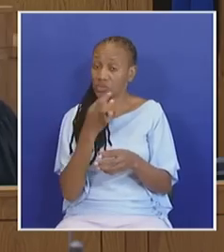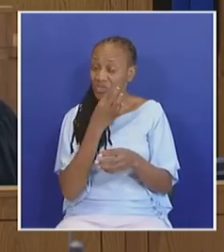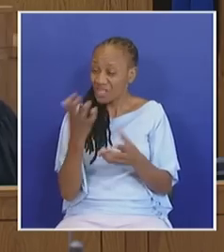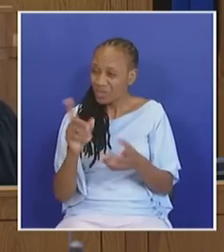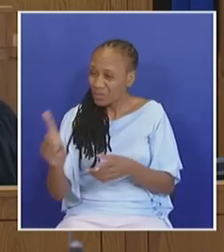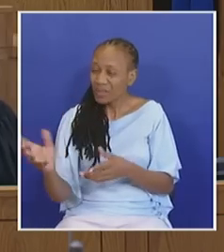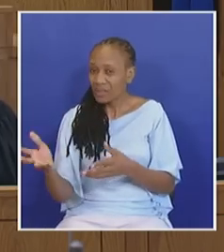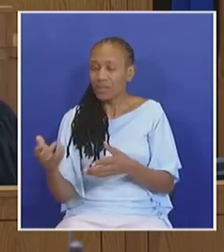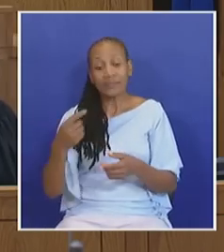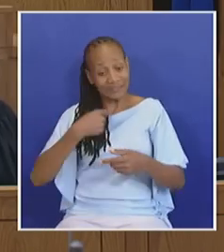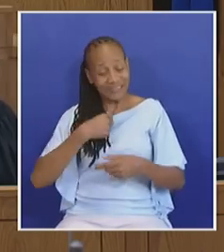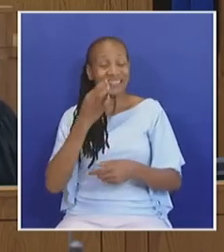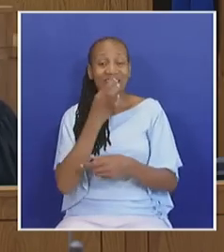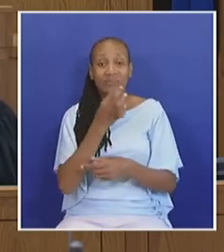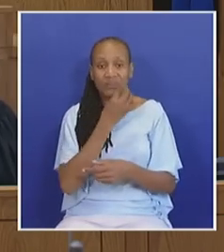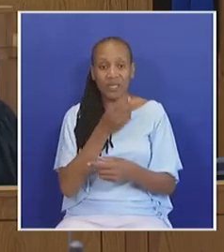withdraw instead of